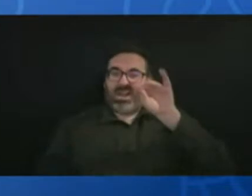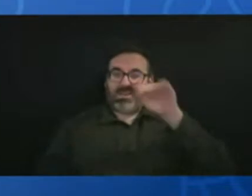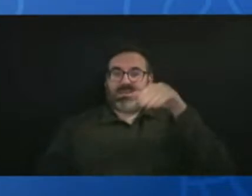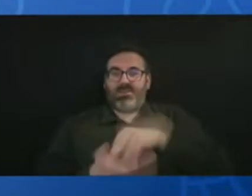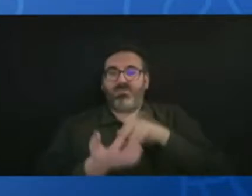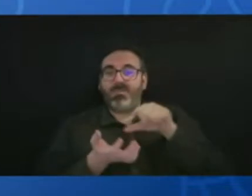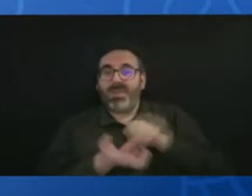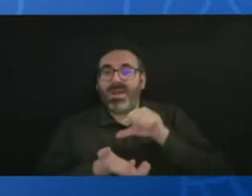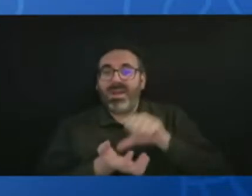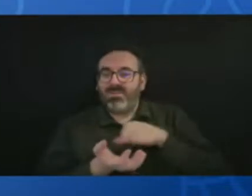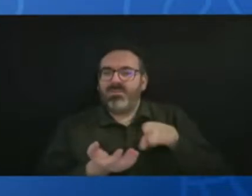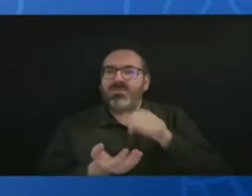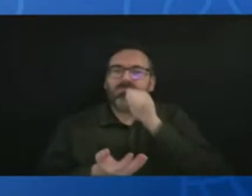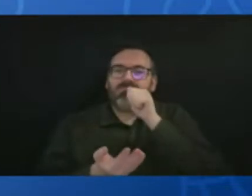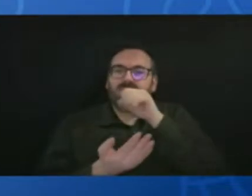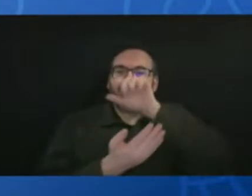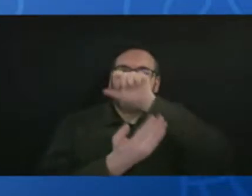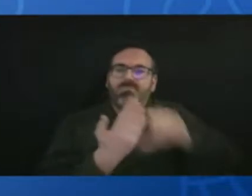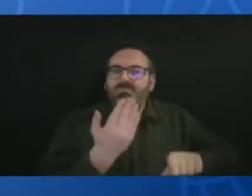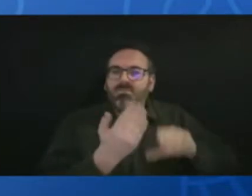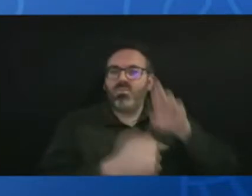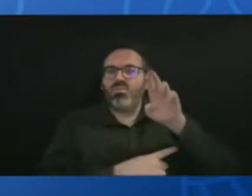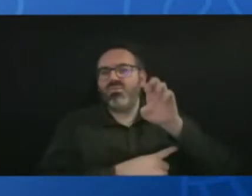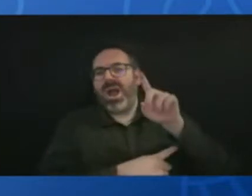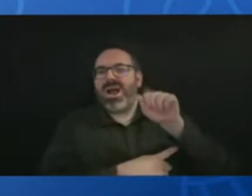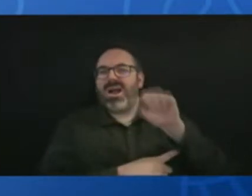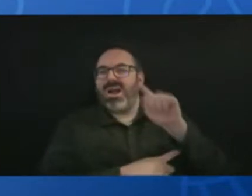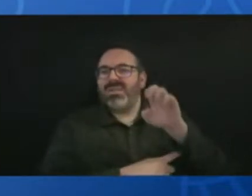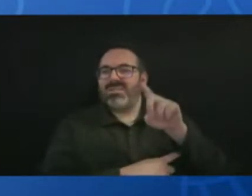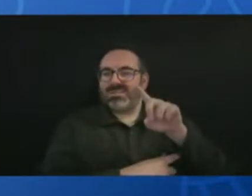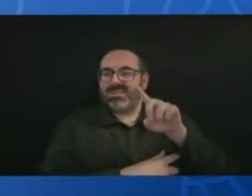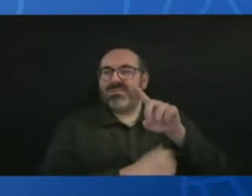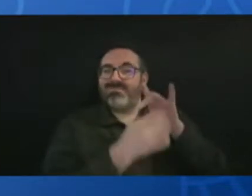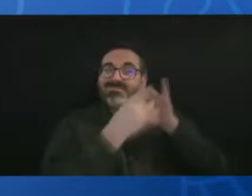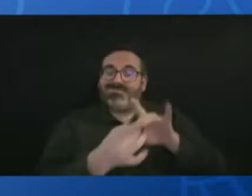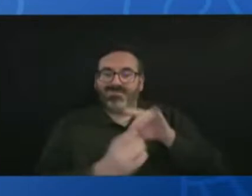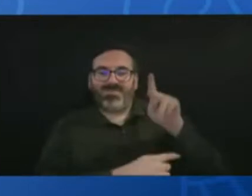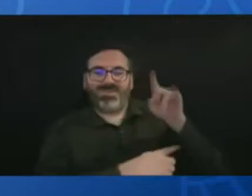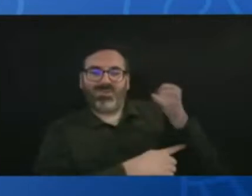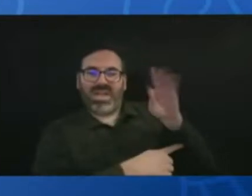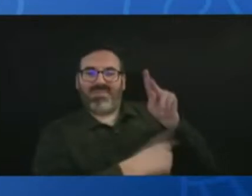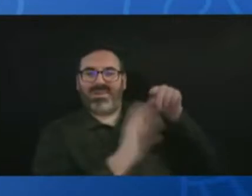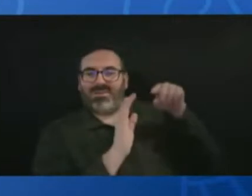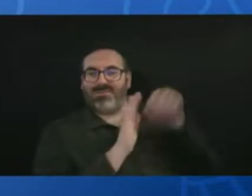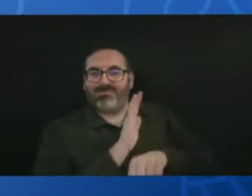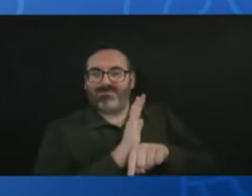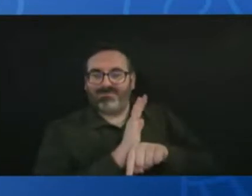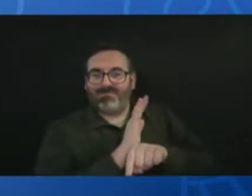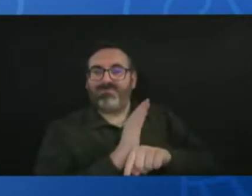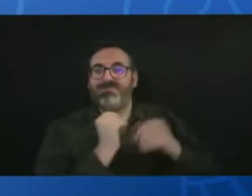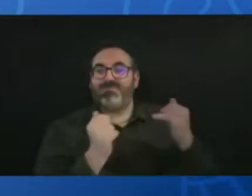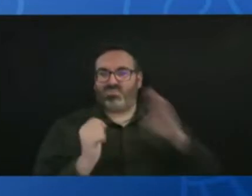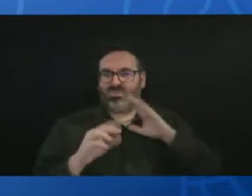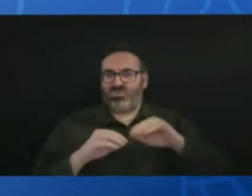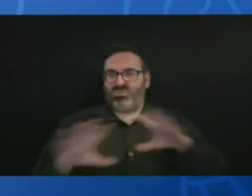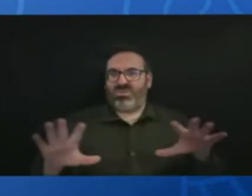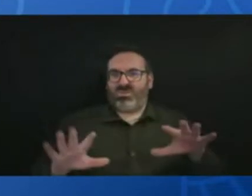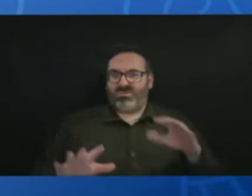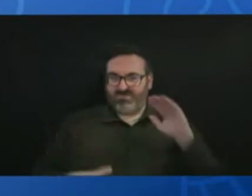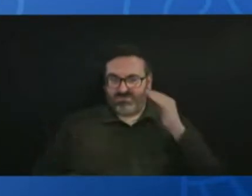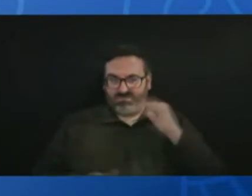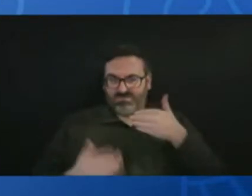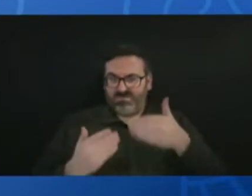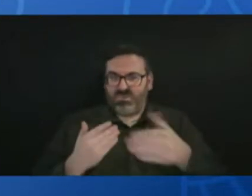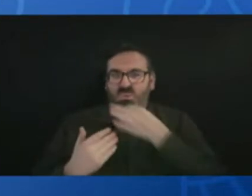the Kennedy assassination are currently being released, and I think they've finished at this point by order of President Trump. We know